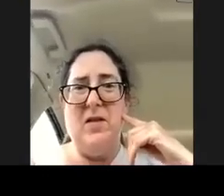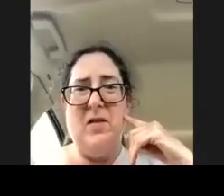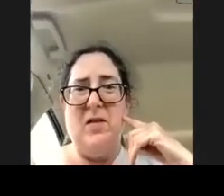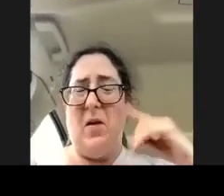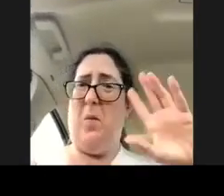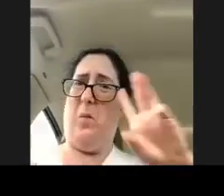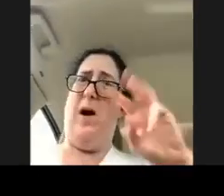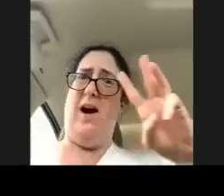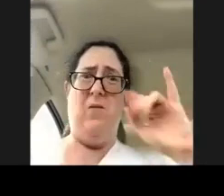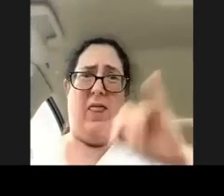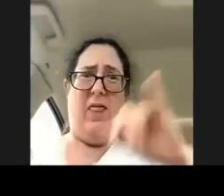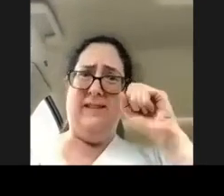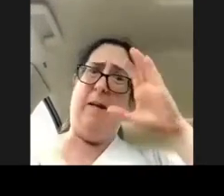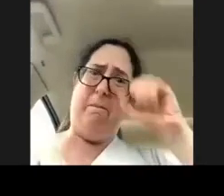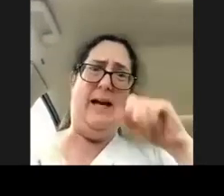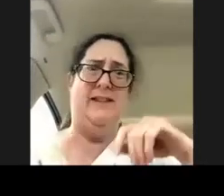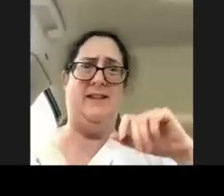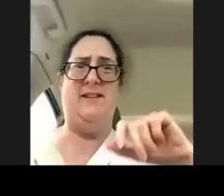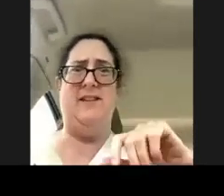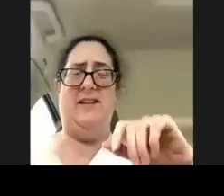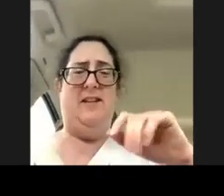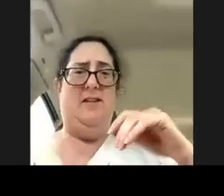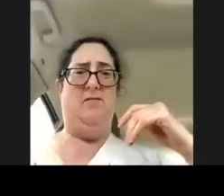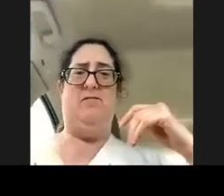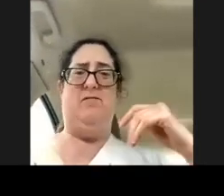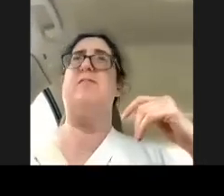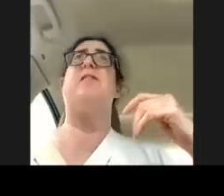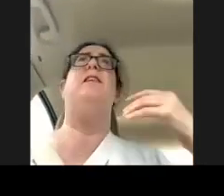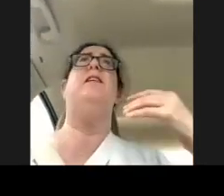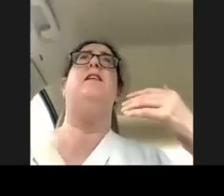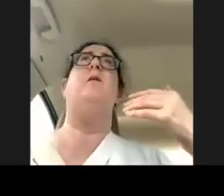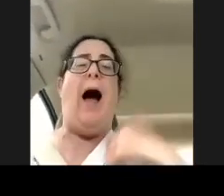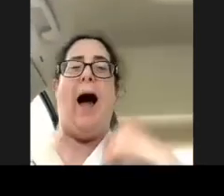It's gorgeous. Wow. That's really amazing.